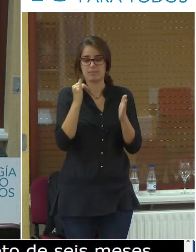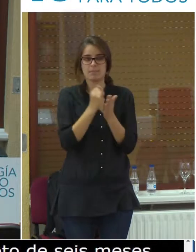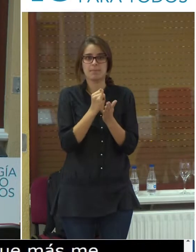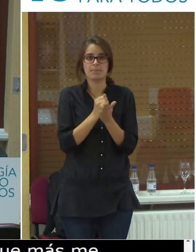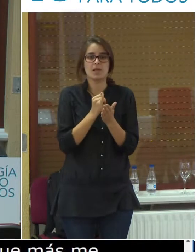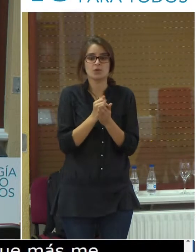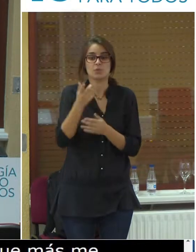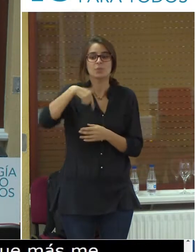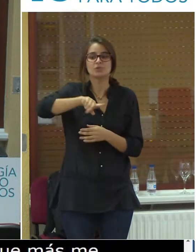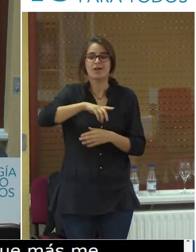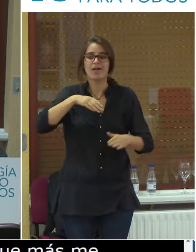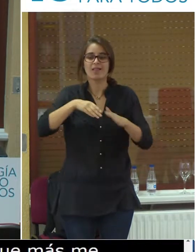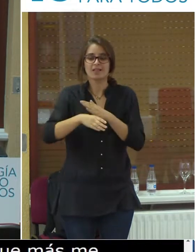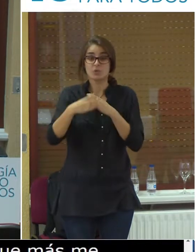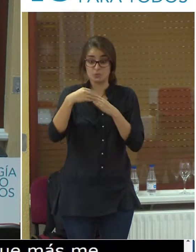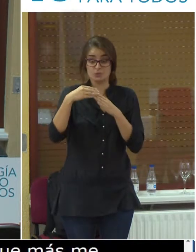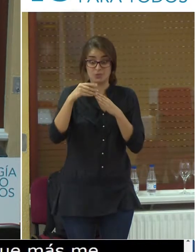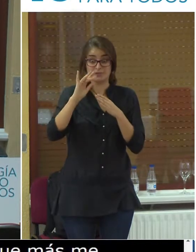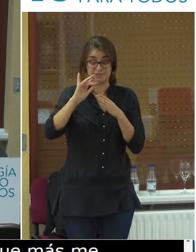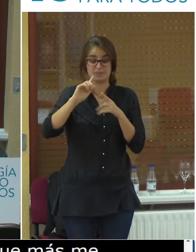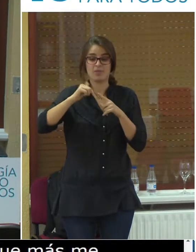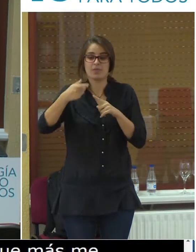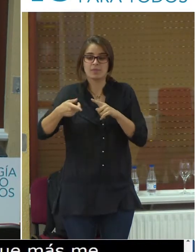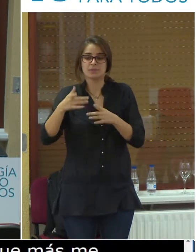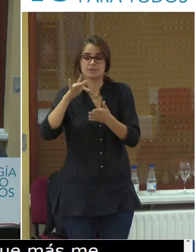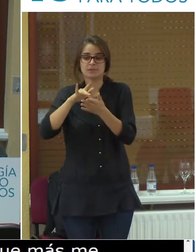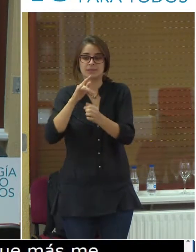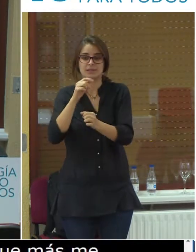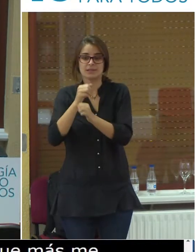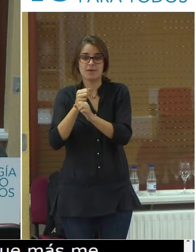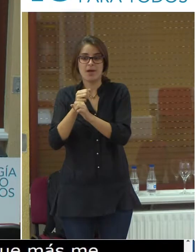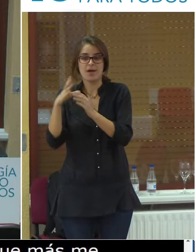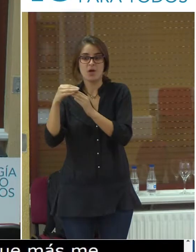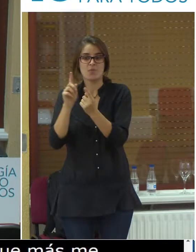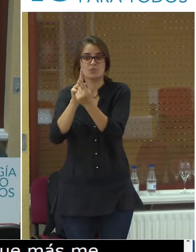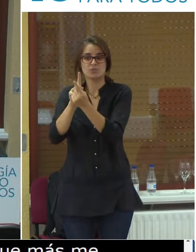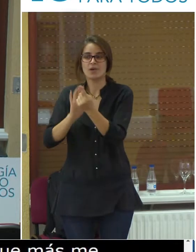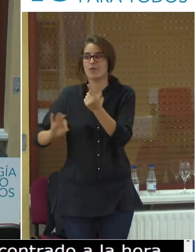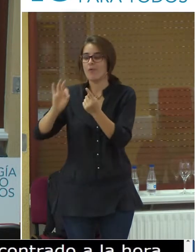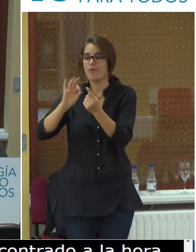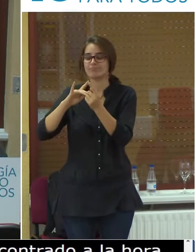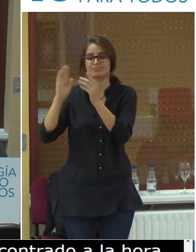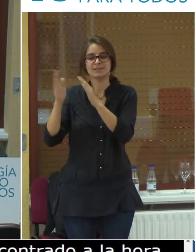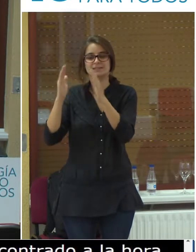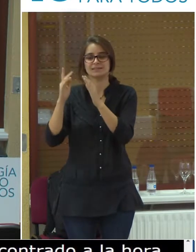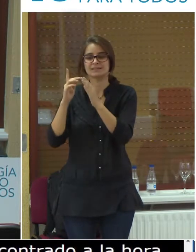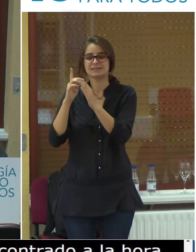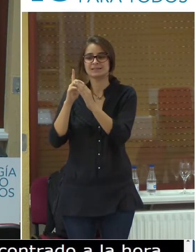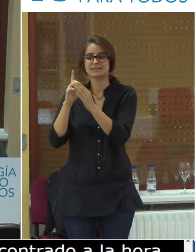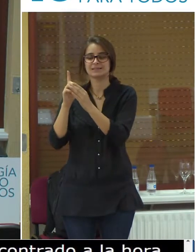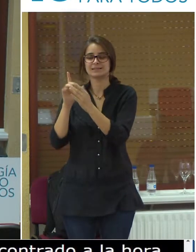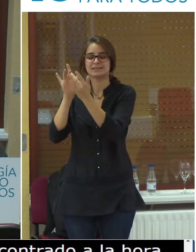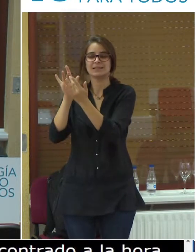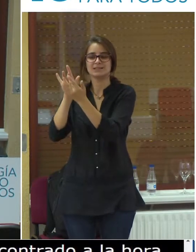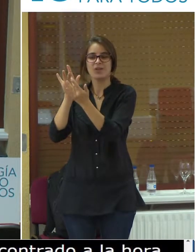with this pilot test? Yes, you do have access to users indeed, but when you work with users during the sessions,